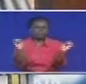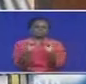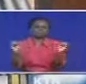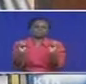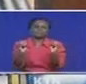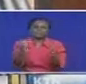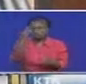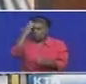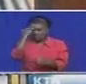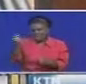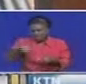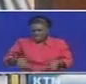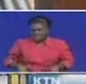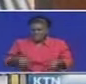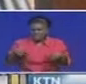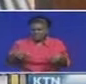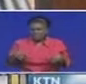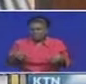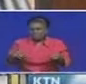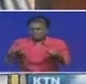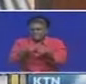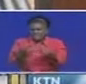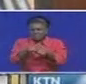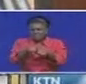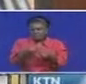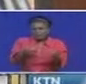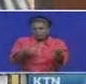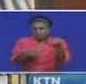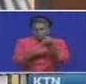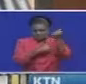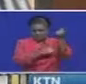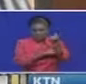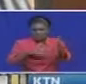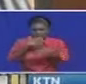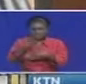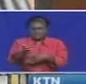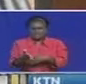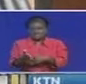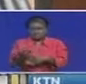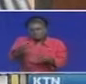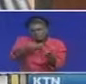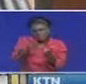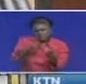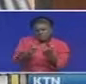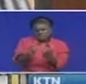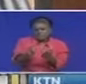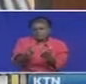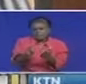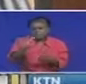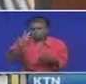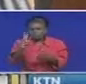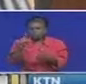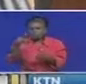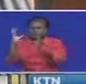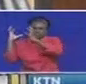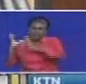what are we leaving in terms of a foundation for those who come after this generation to be able to pay? That's one. Two, what burden are you giving